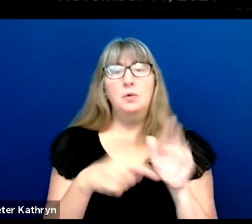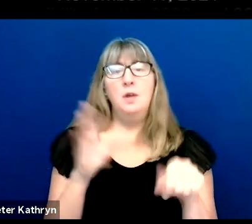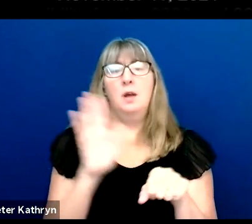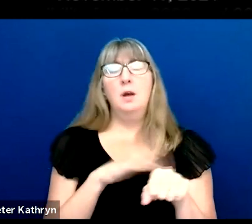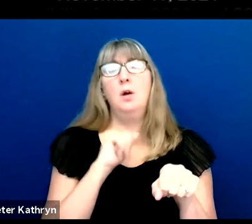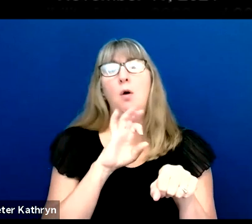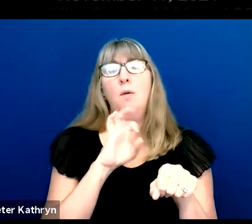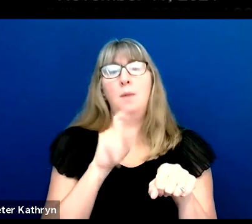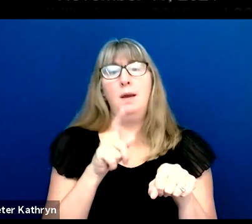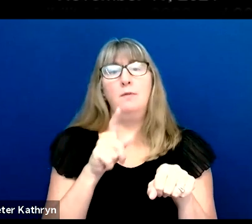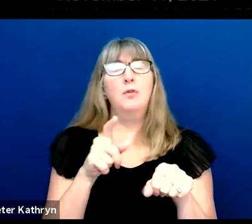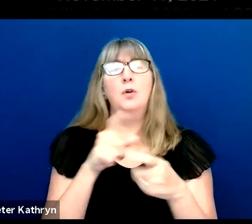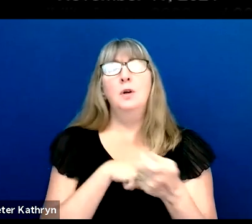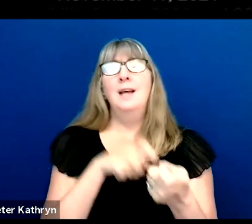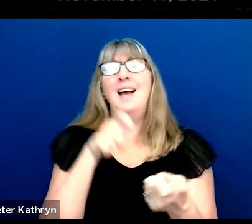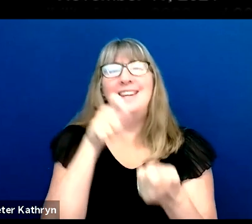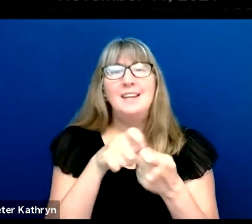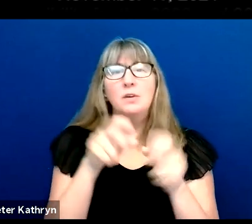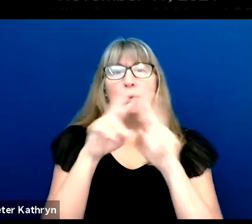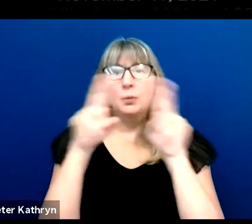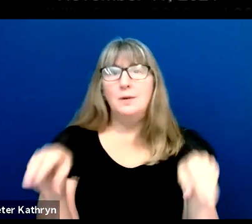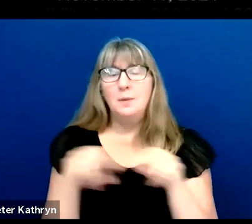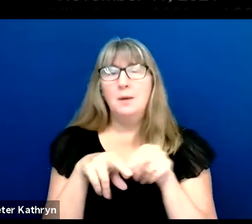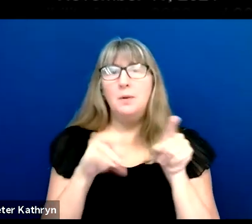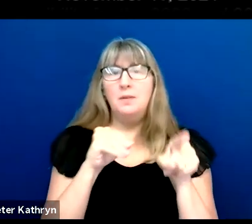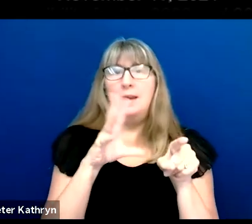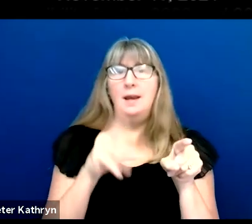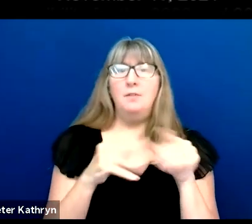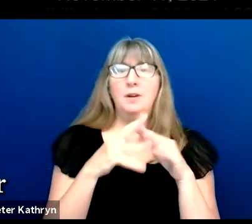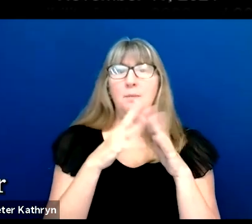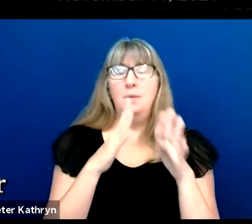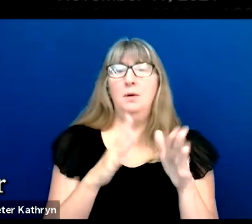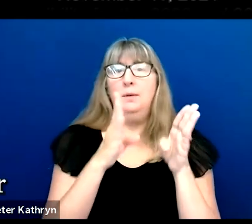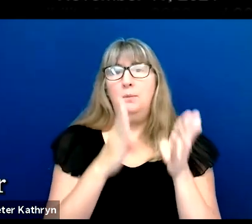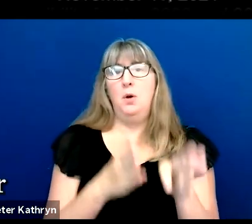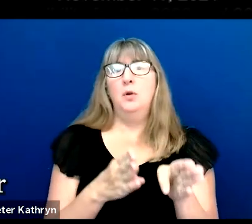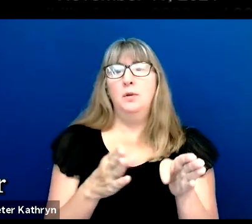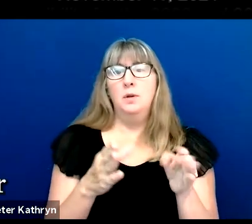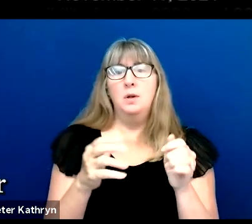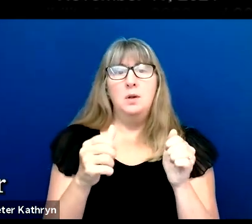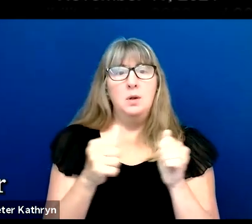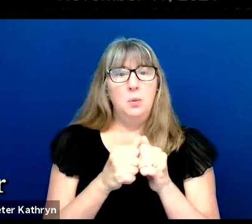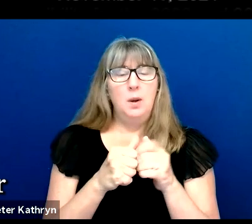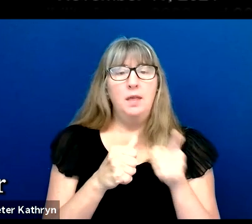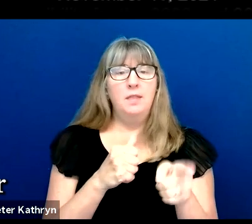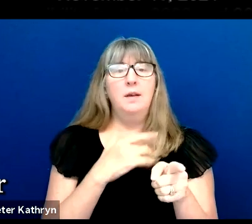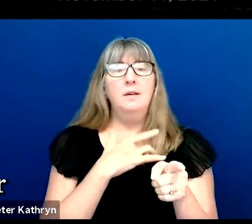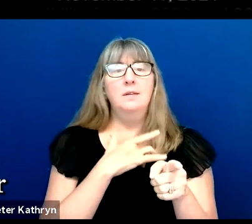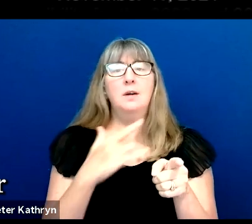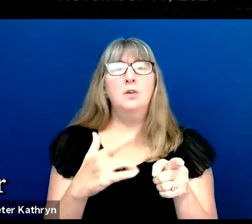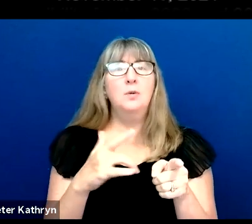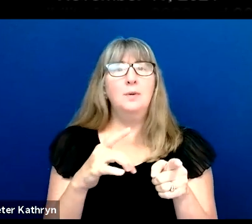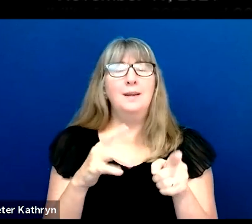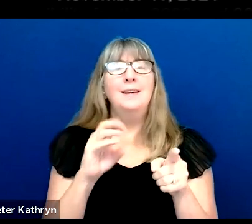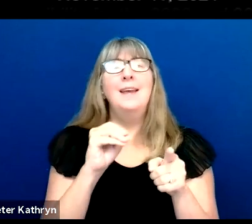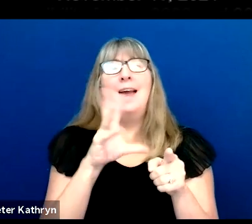identical resumes with an African-American individual with a stereotypically